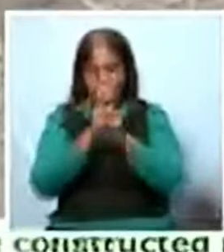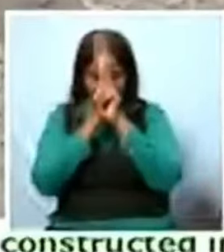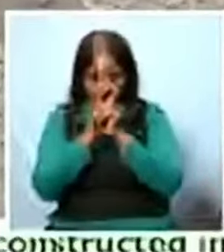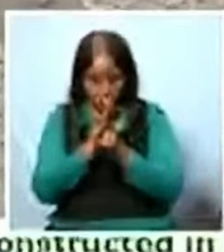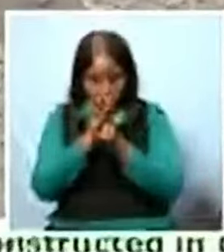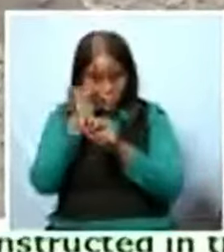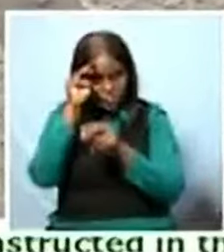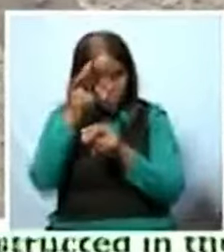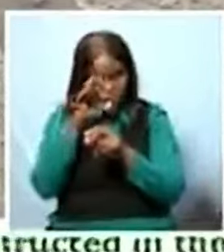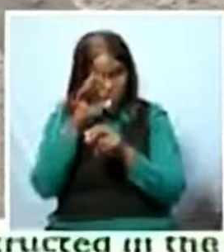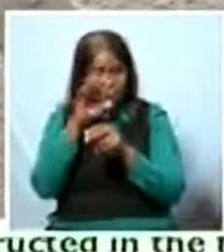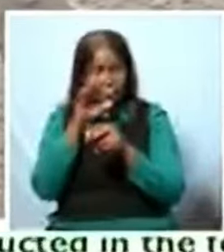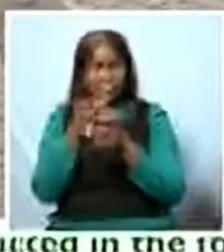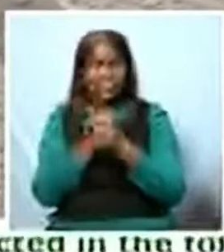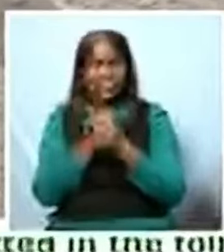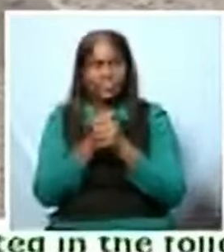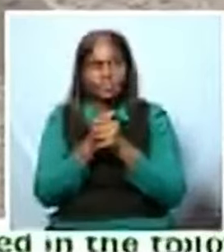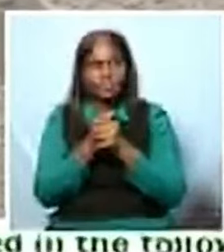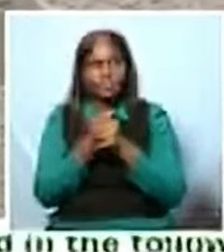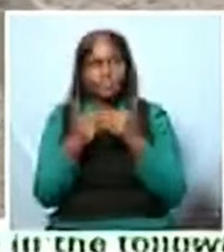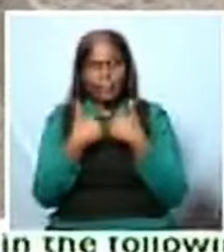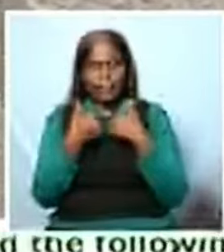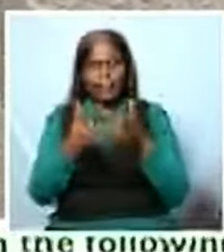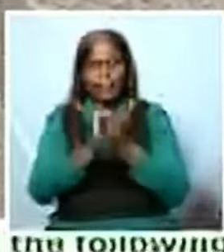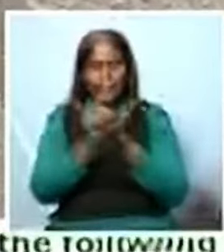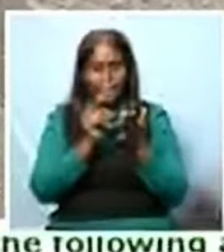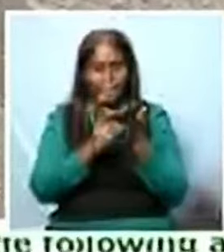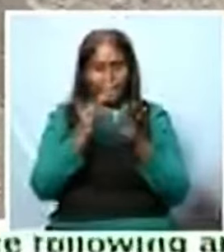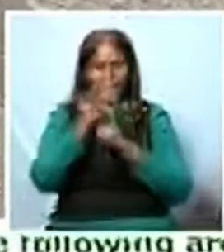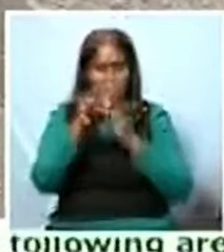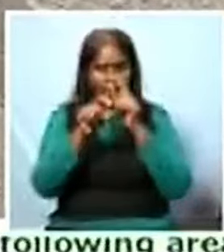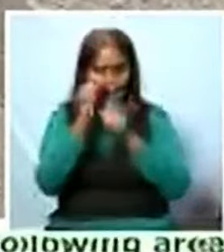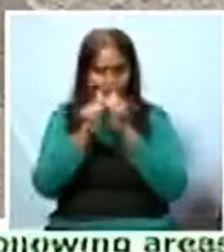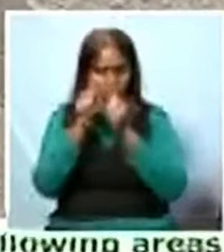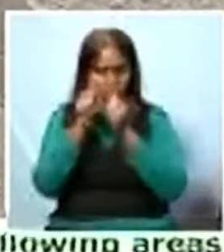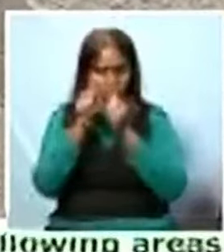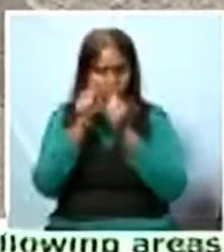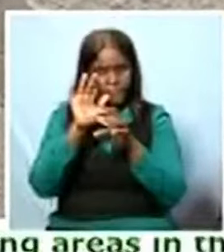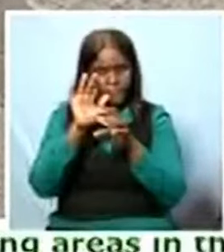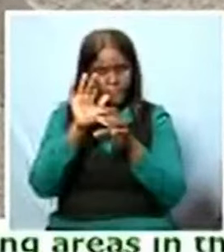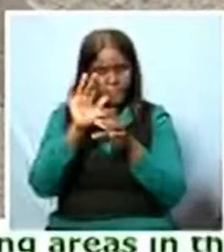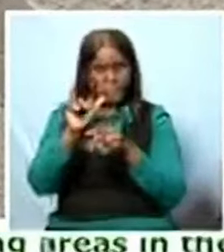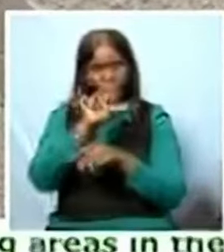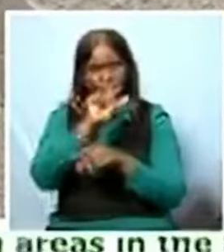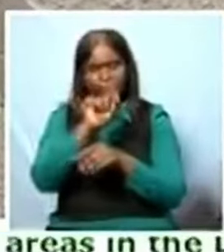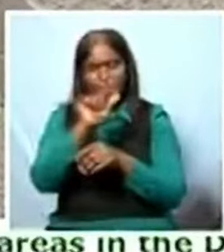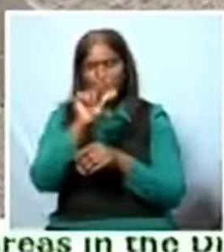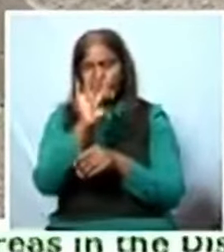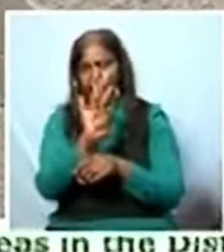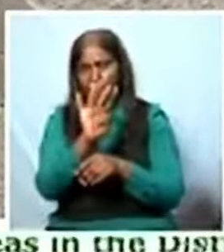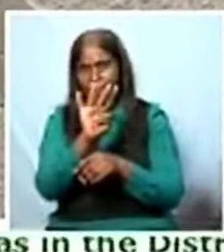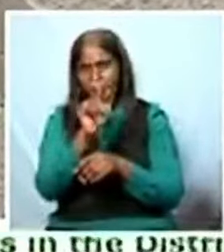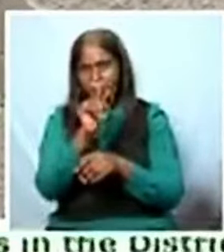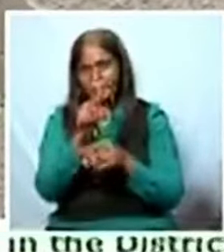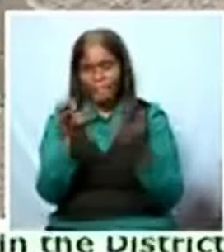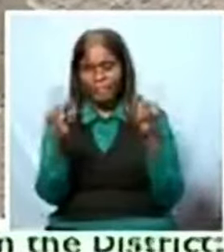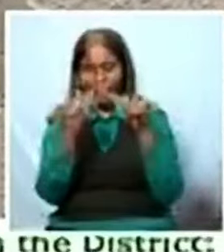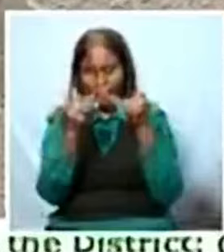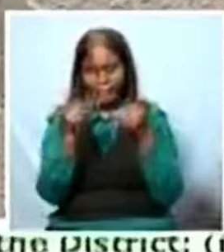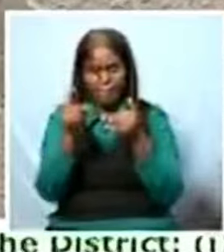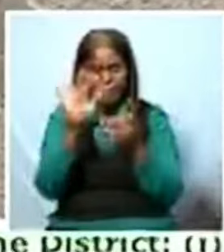Minister, I've asked this question because in 2024, that's when